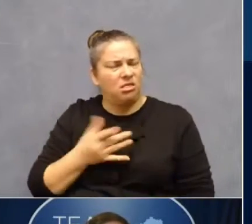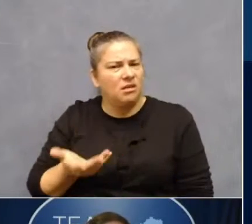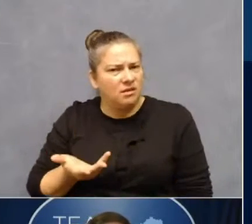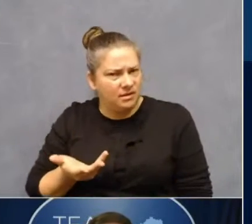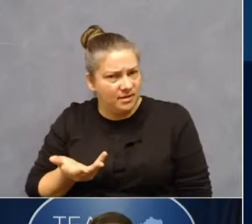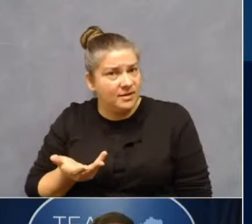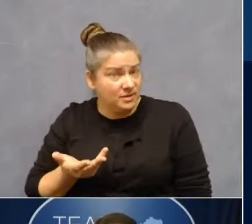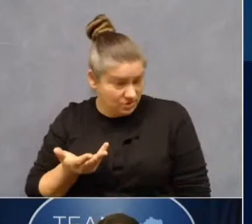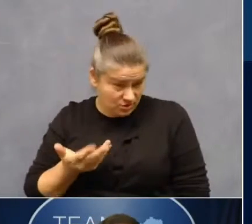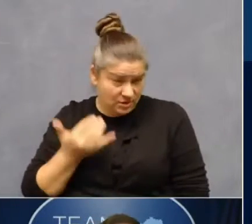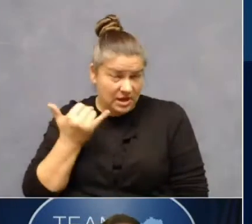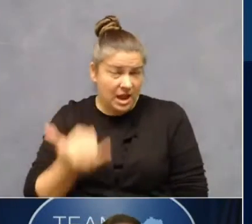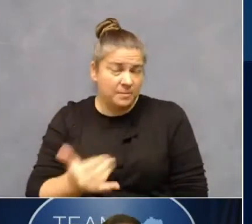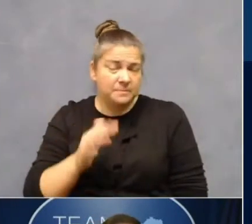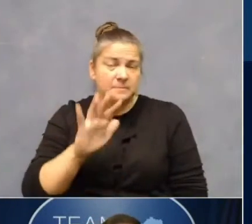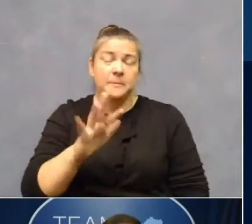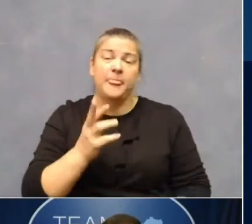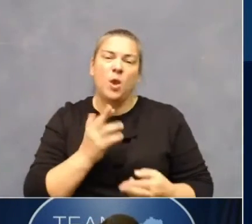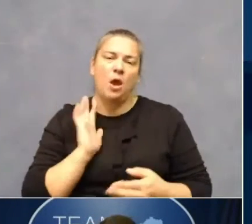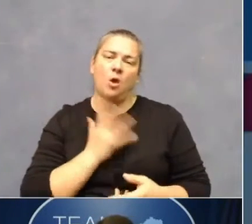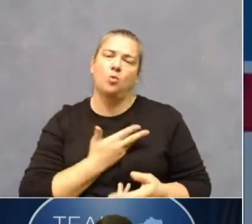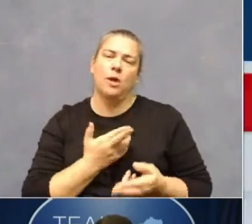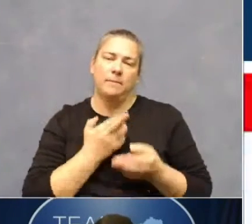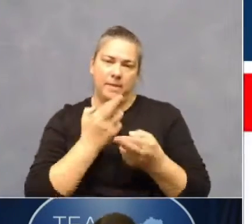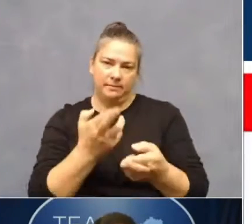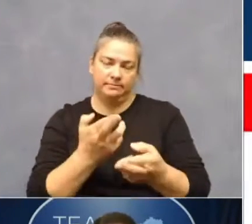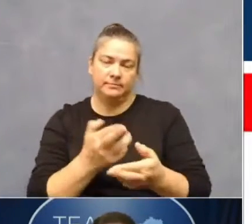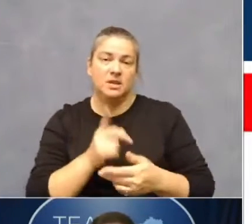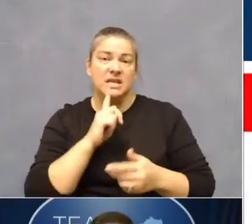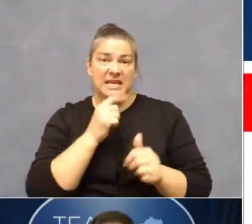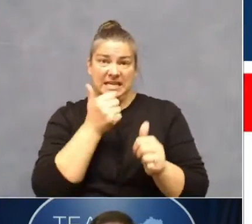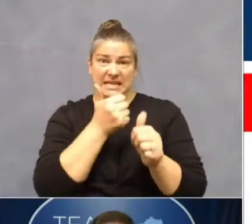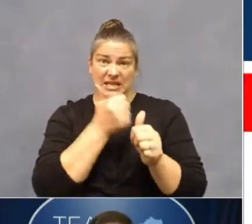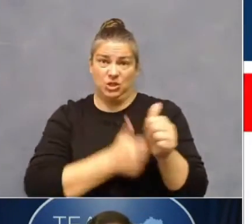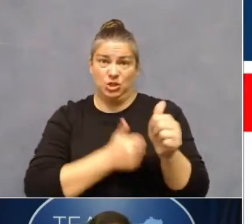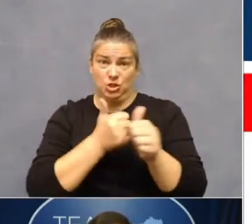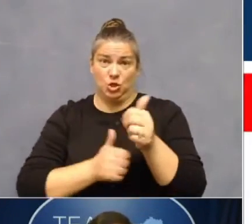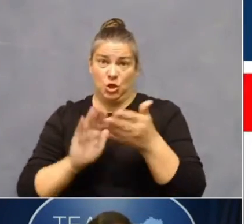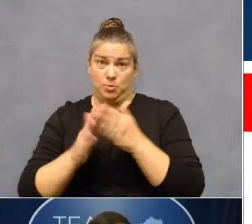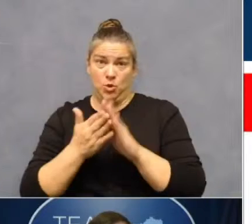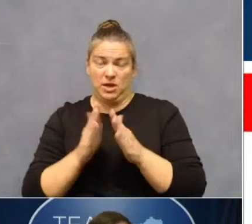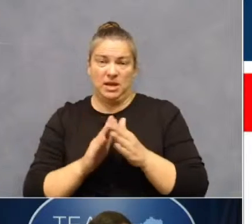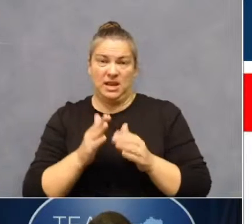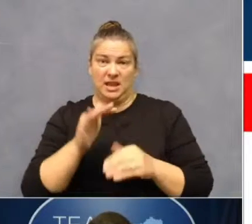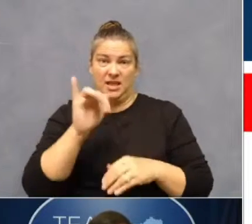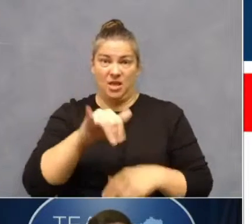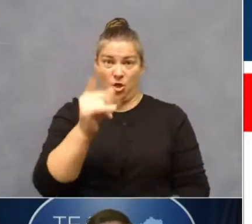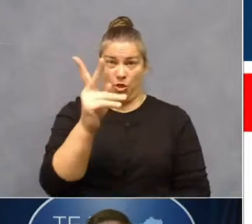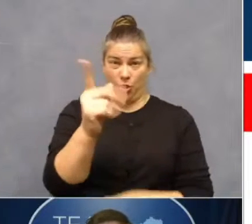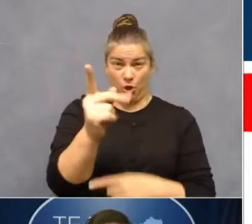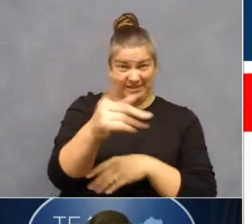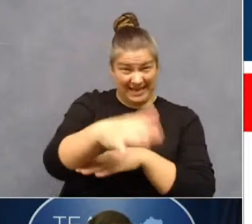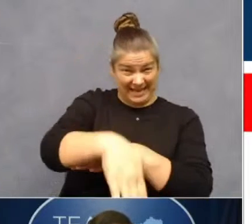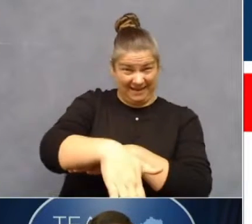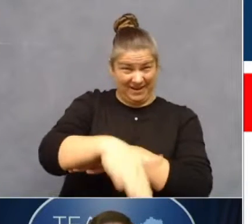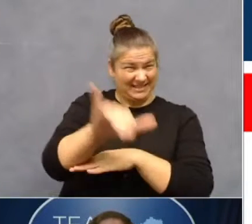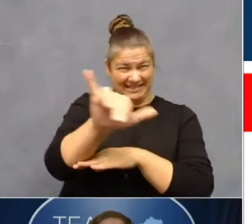our recommendations, and what we recommend for each community is that same Thursday evening that we ask for schools to